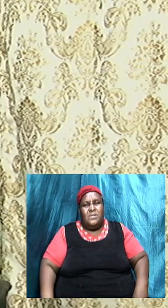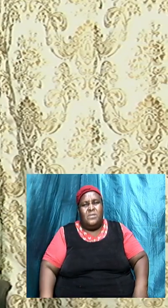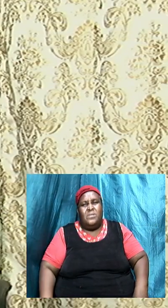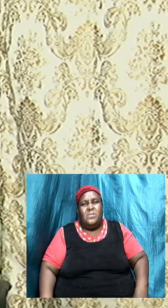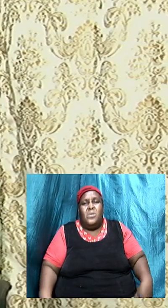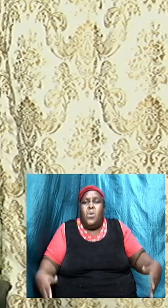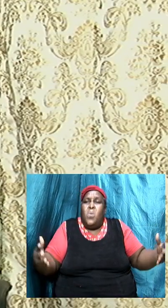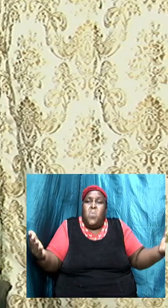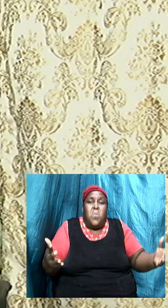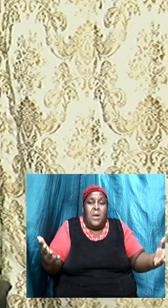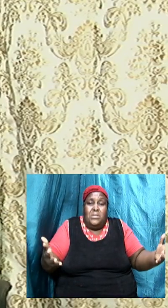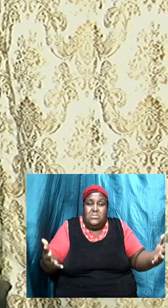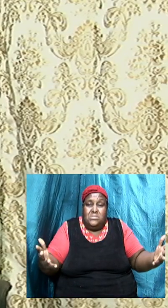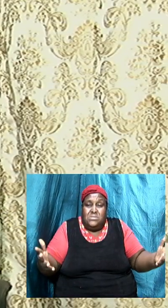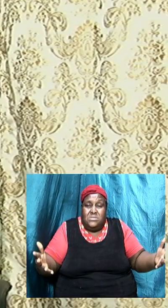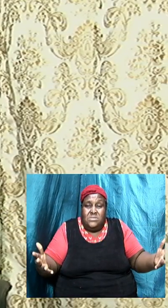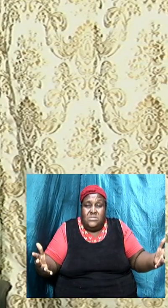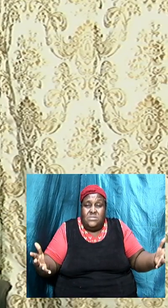what is it